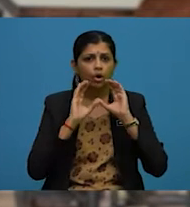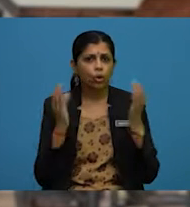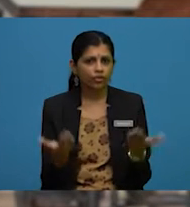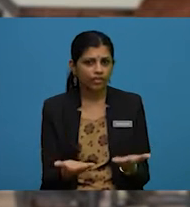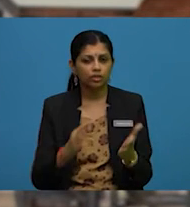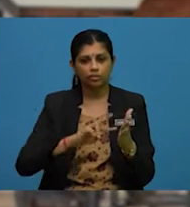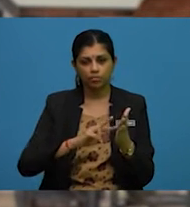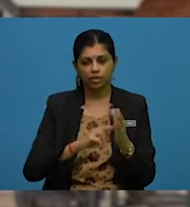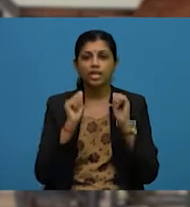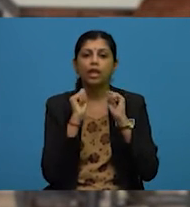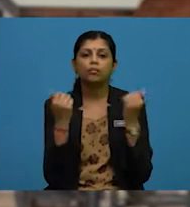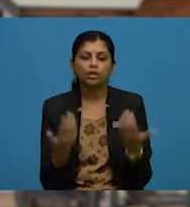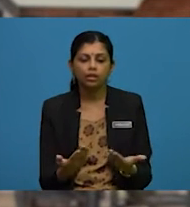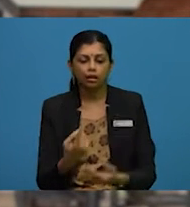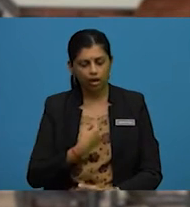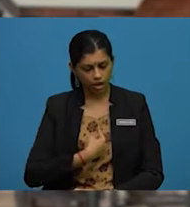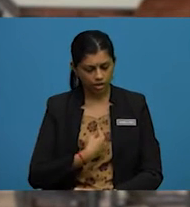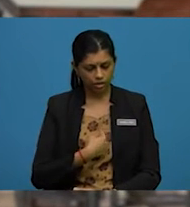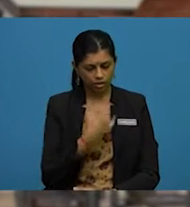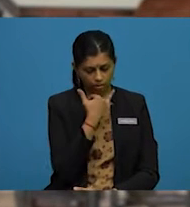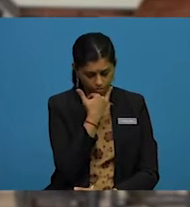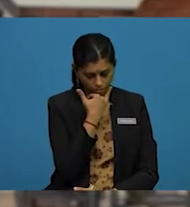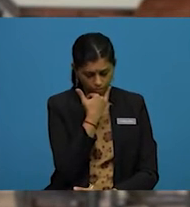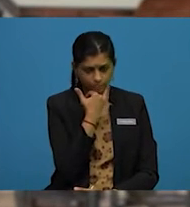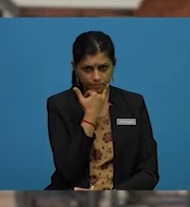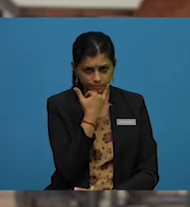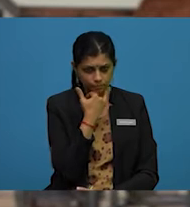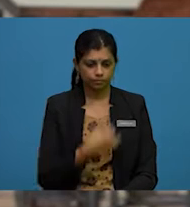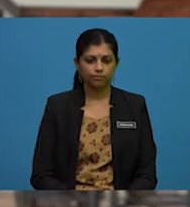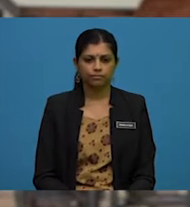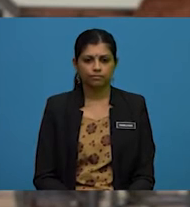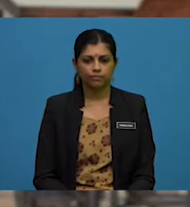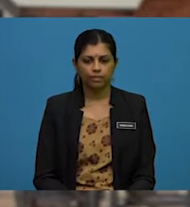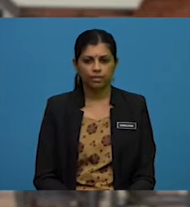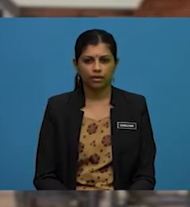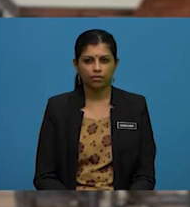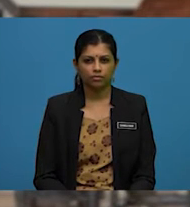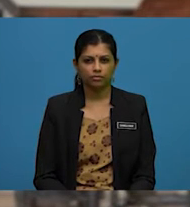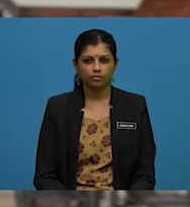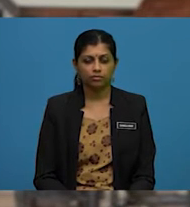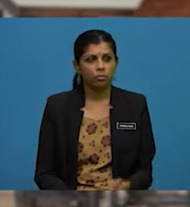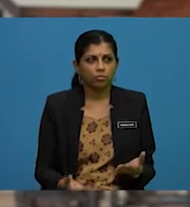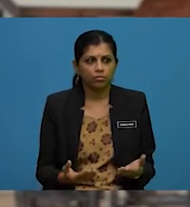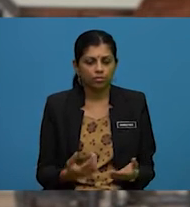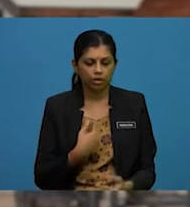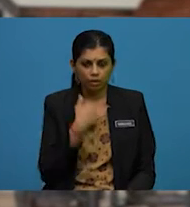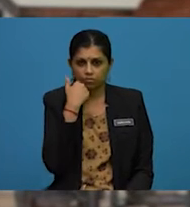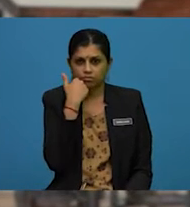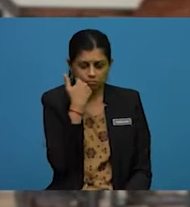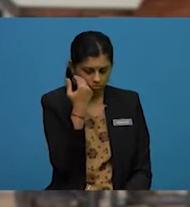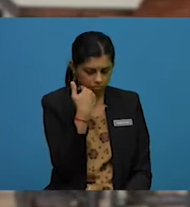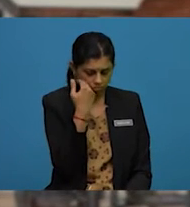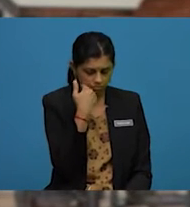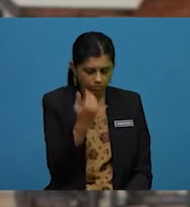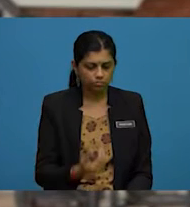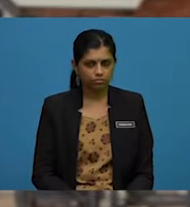Confession means admitting that you have done something wrong or something that you are ashamed of.